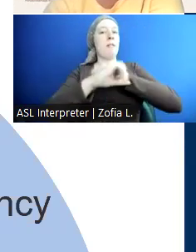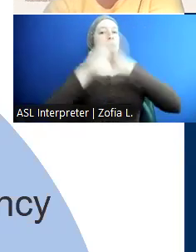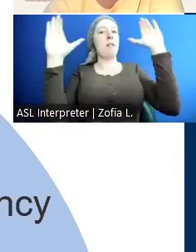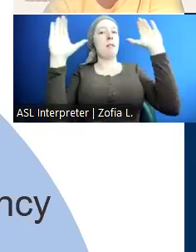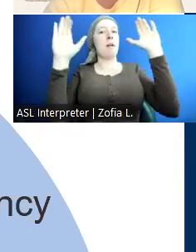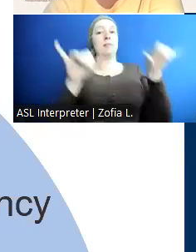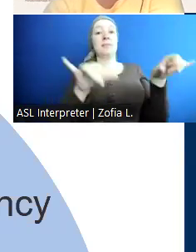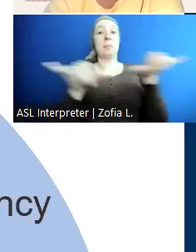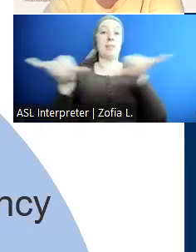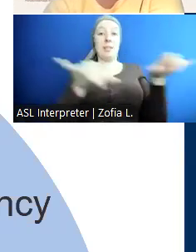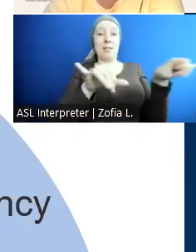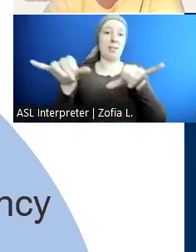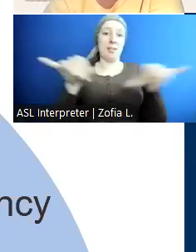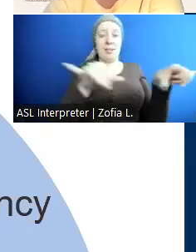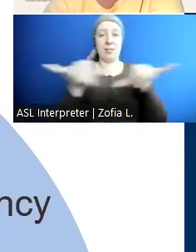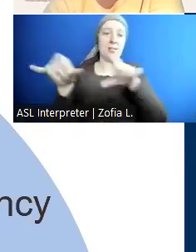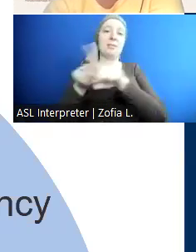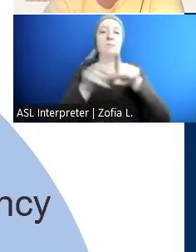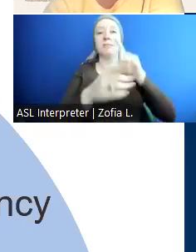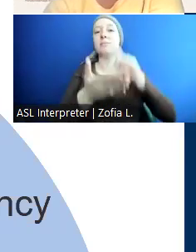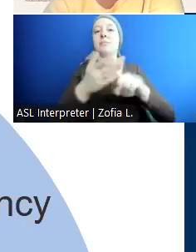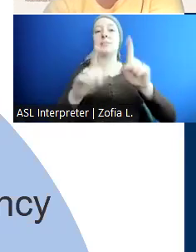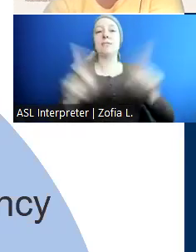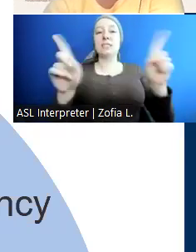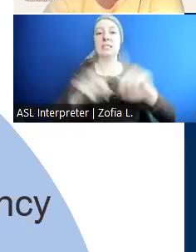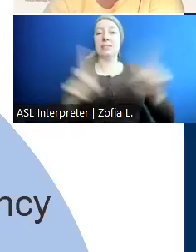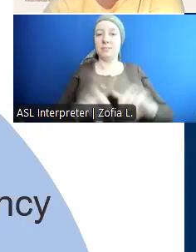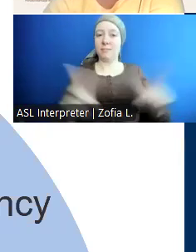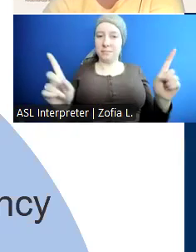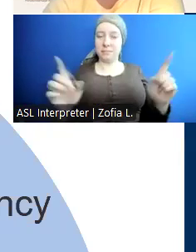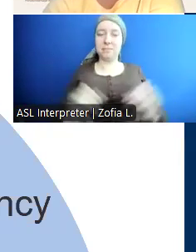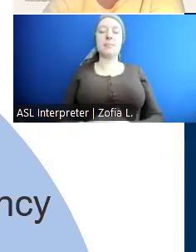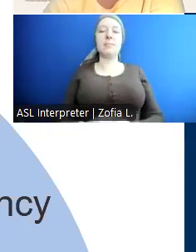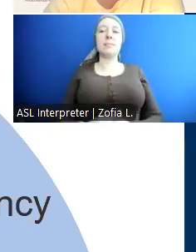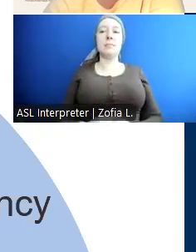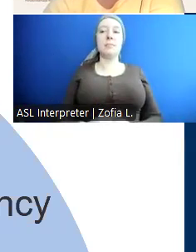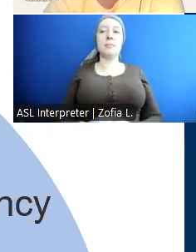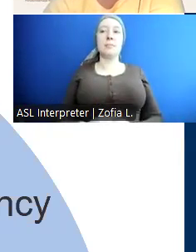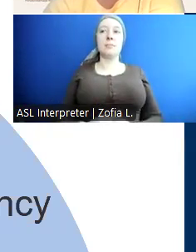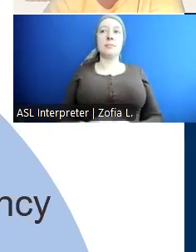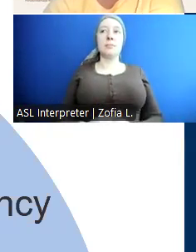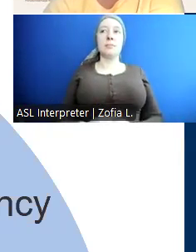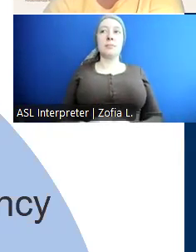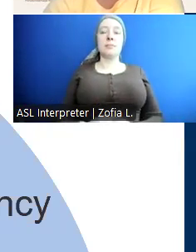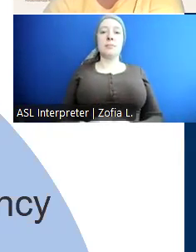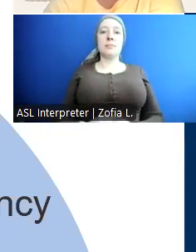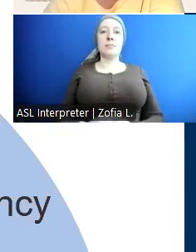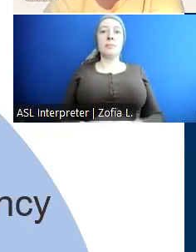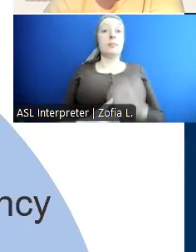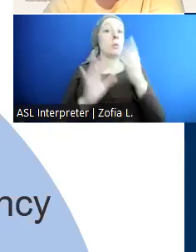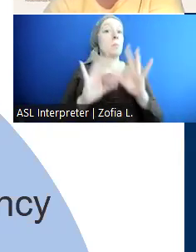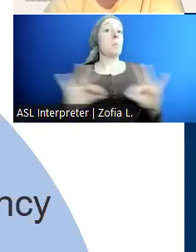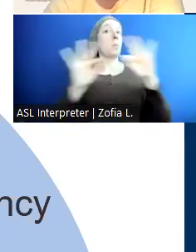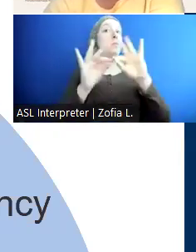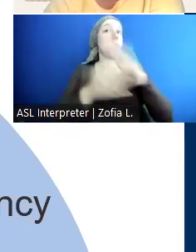similarities, but also to see those differences. You know, I think a very important piece